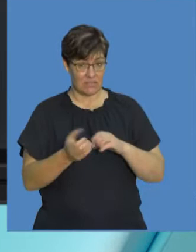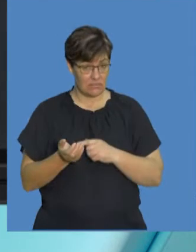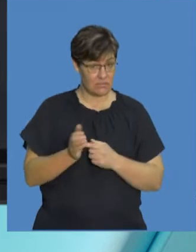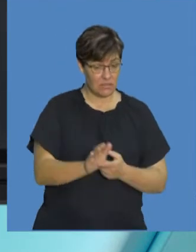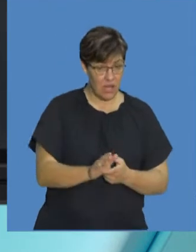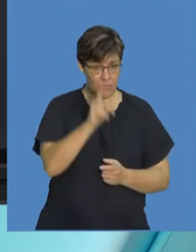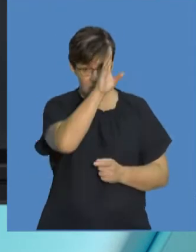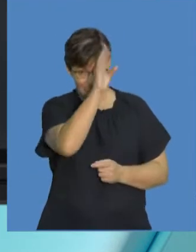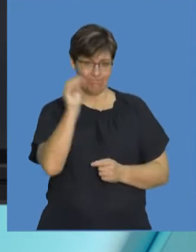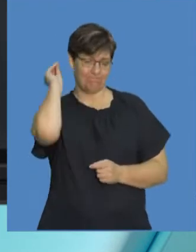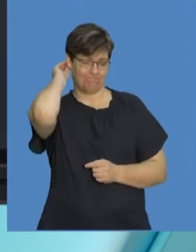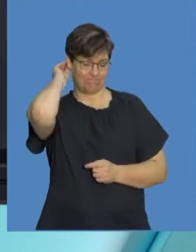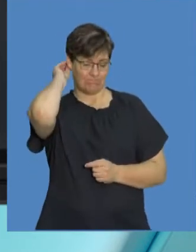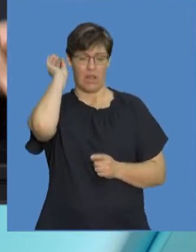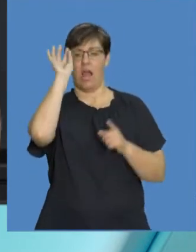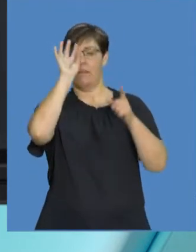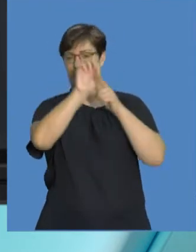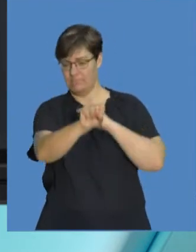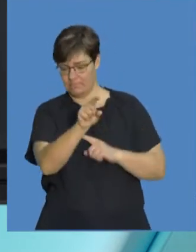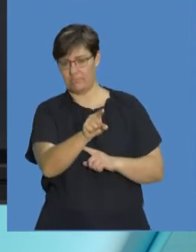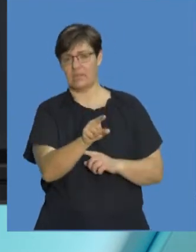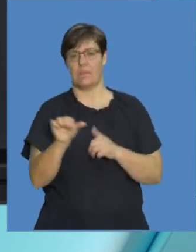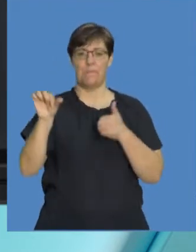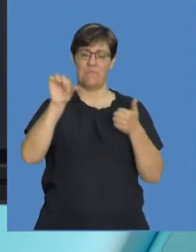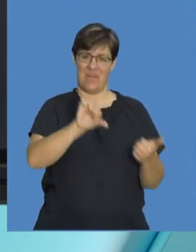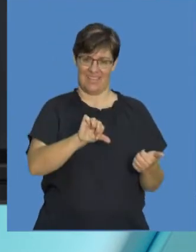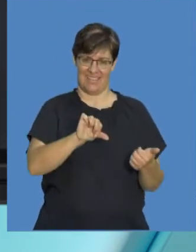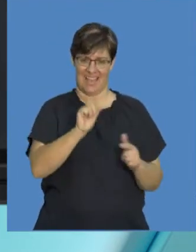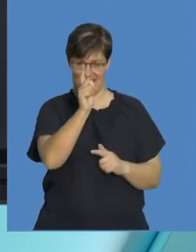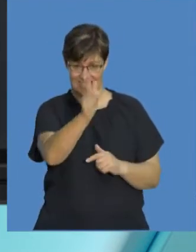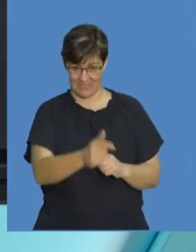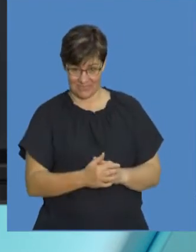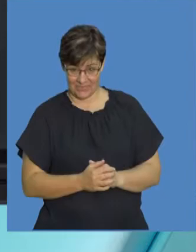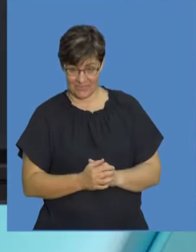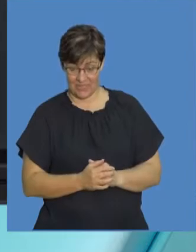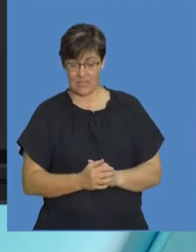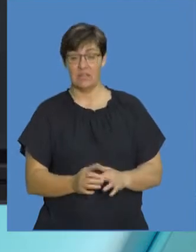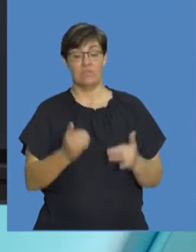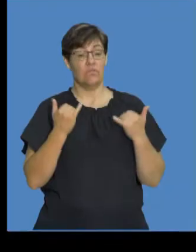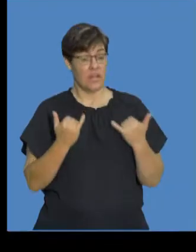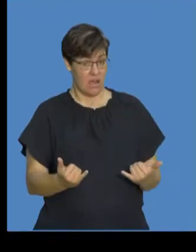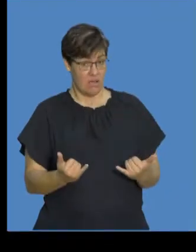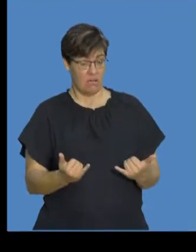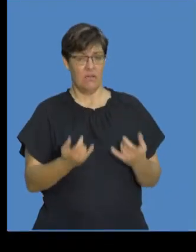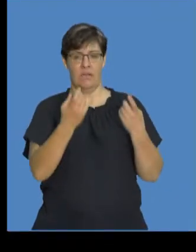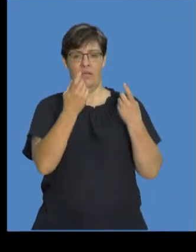going to have to remember this to understand what's going to come back to you at a later stage. So for now, it's the cost accounting, and we're looking